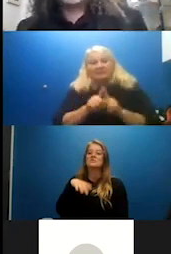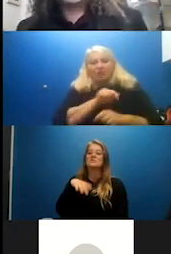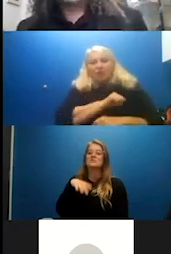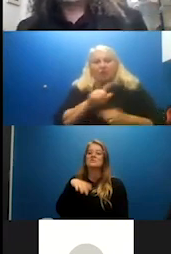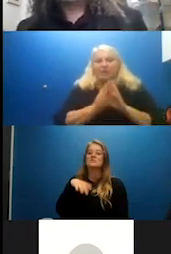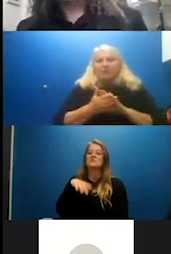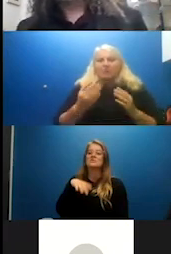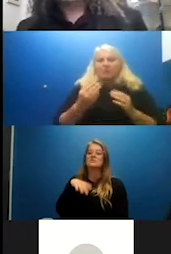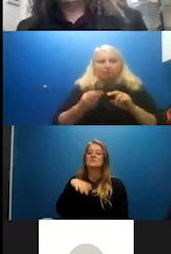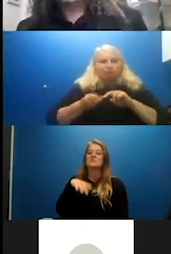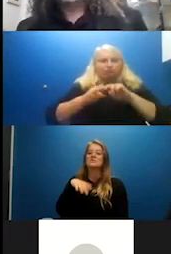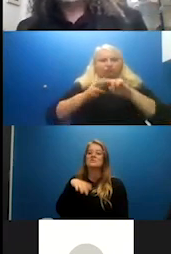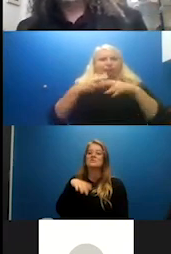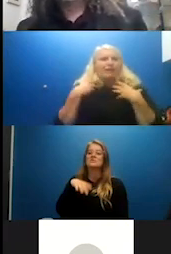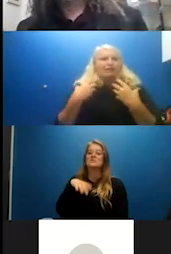healthier.